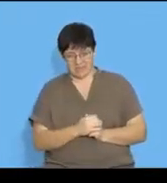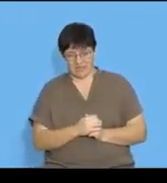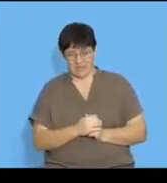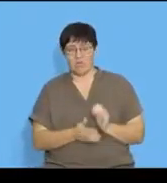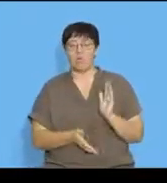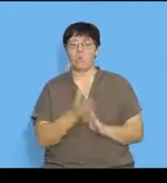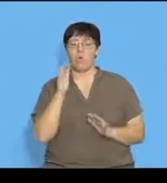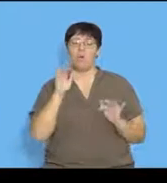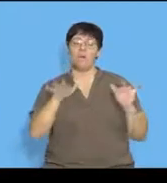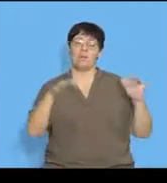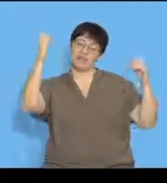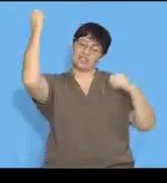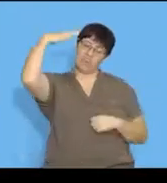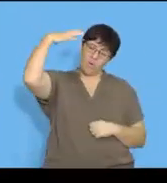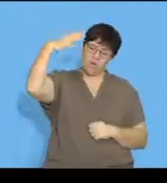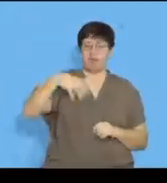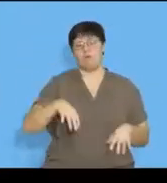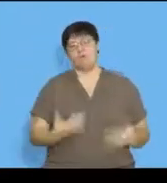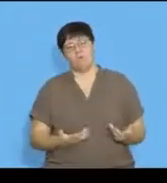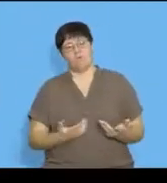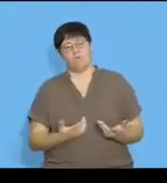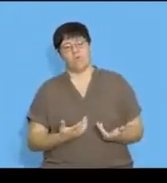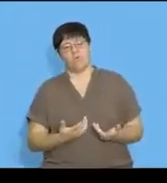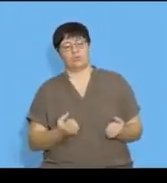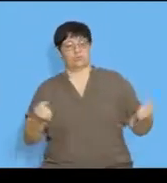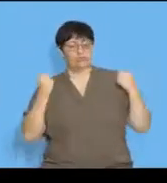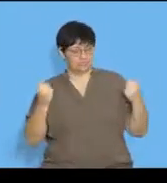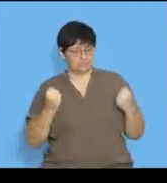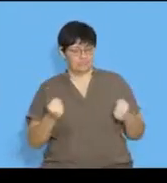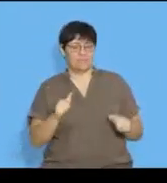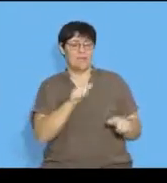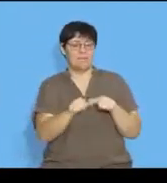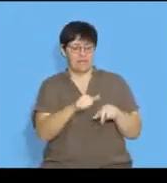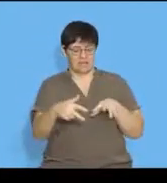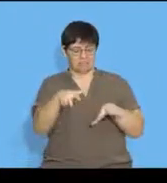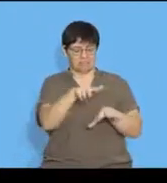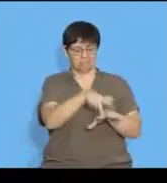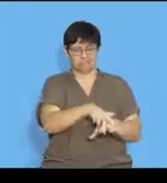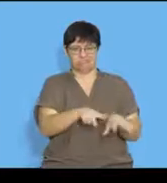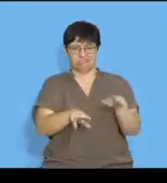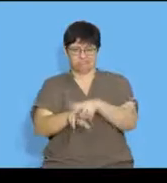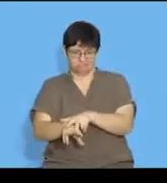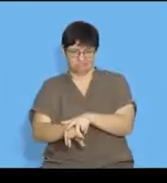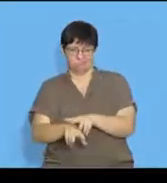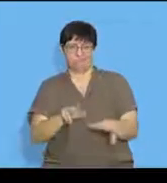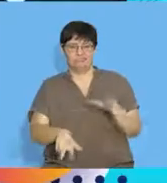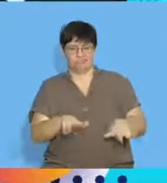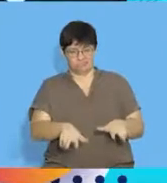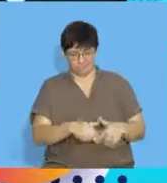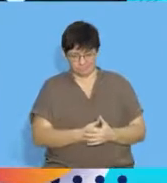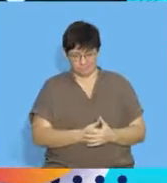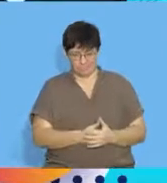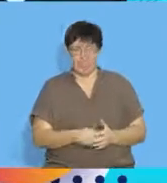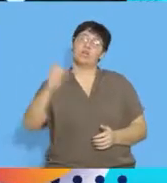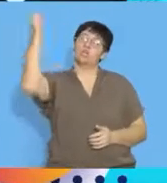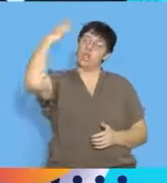public showers or if you go to the gym, I would suggest maybe just take a pair of shower slops with you, right?